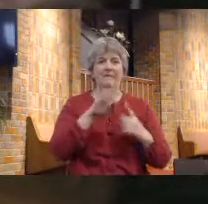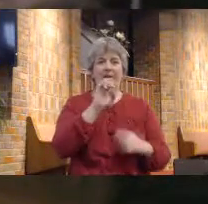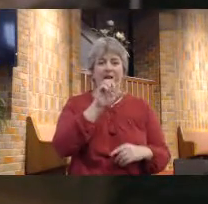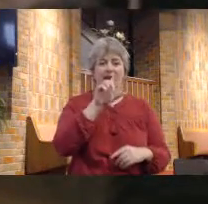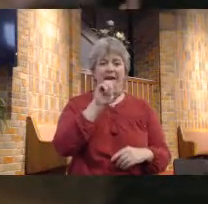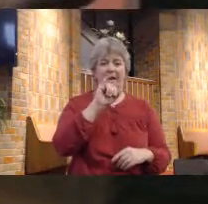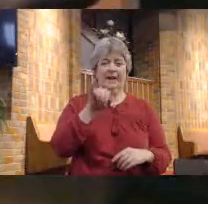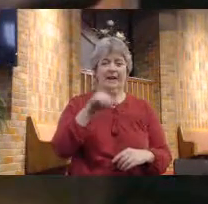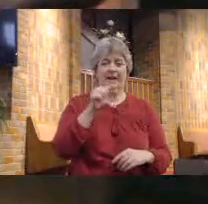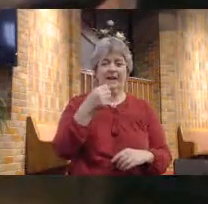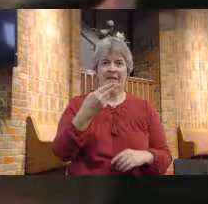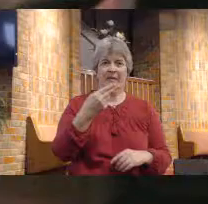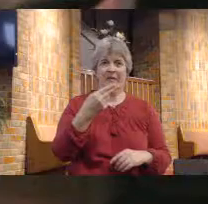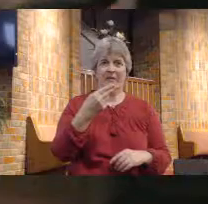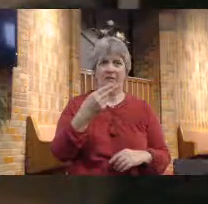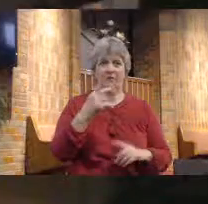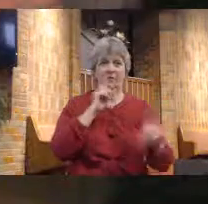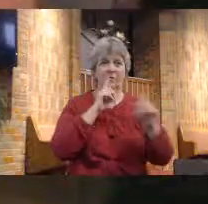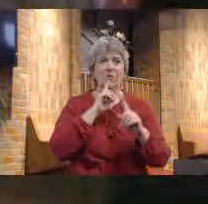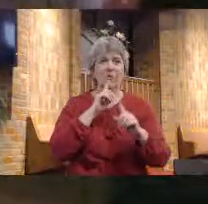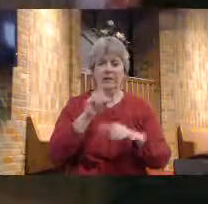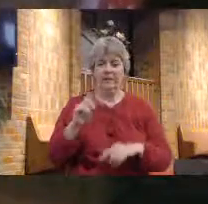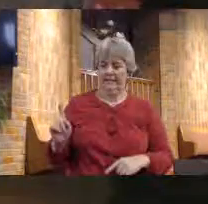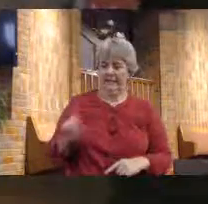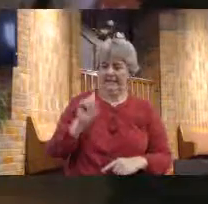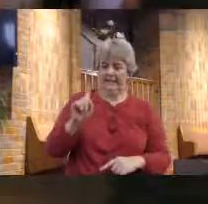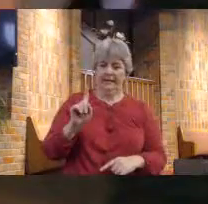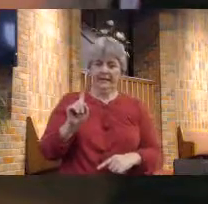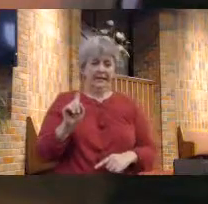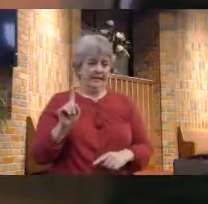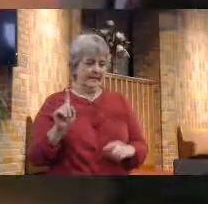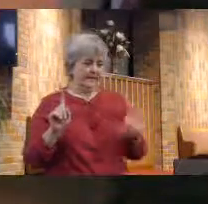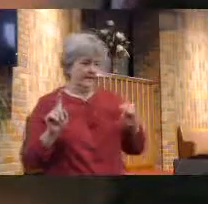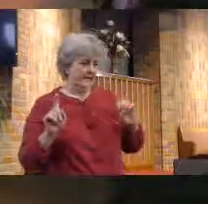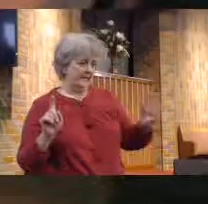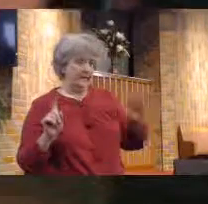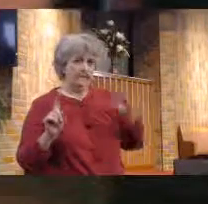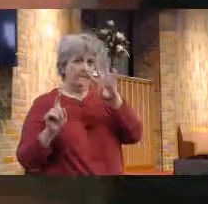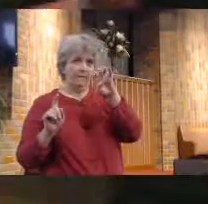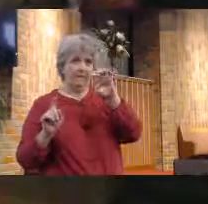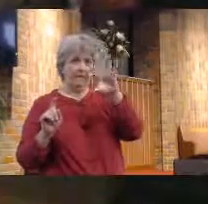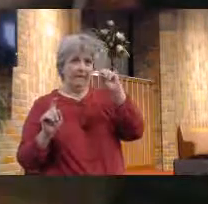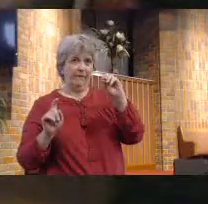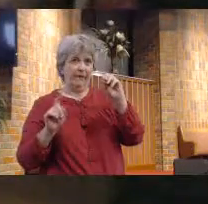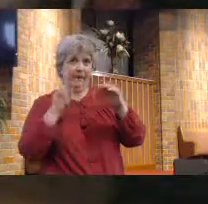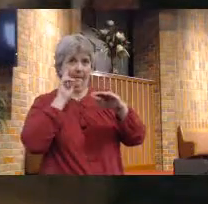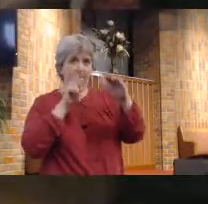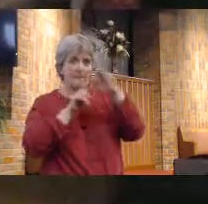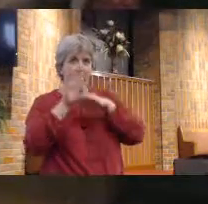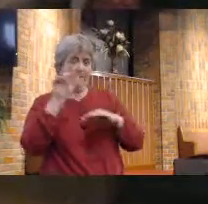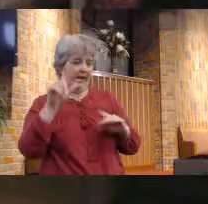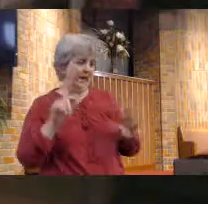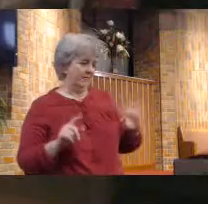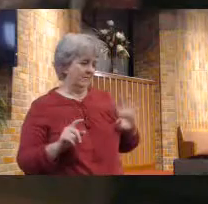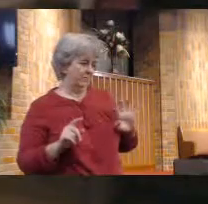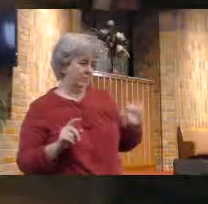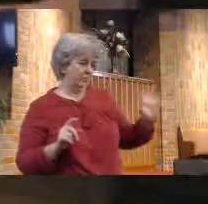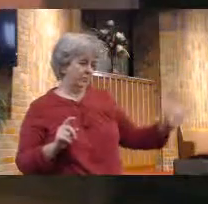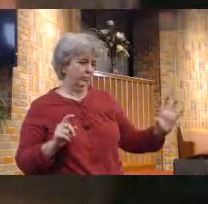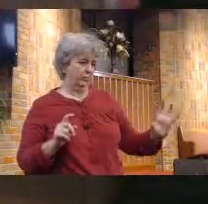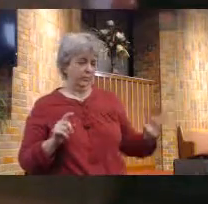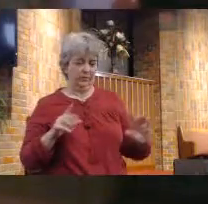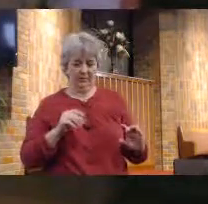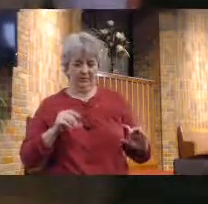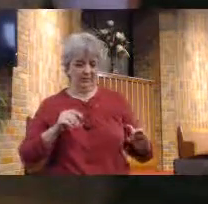the 450 prophets of Baal. And Elijah comes up and says, choose, decide, what God are you going to serve? Are you going to serve